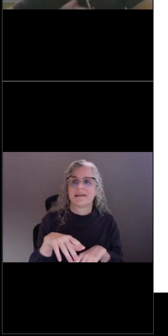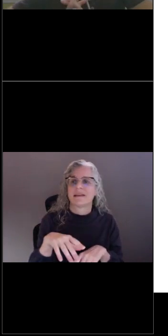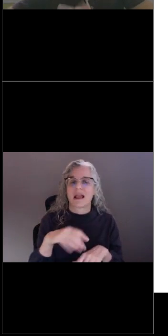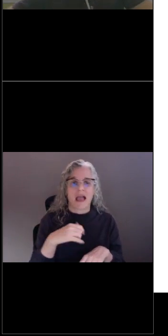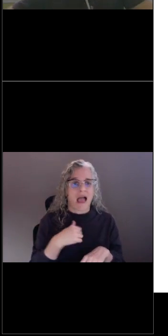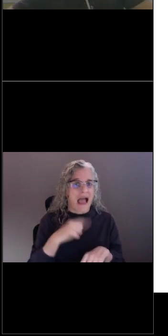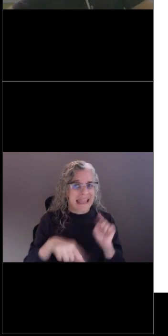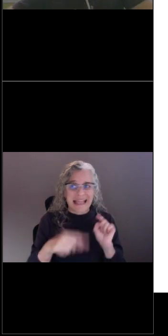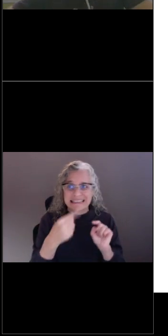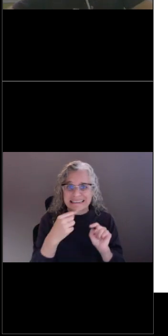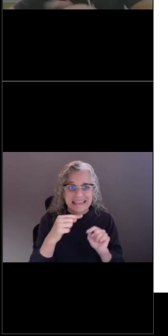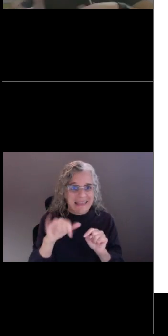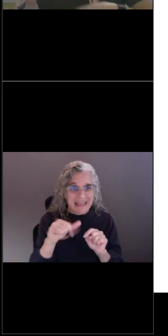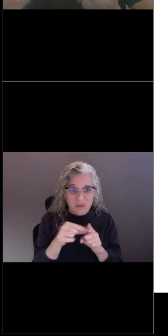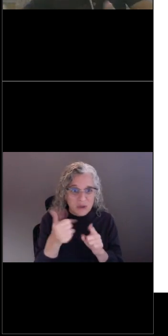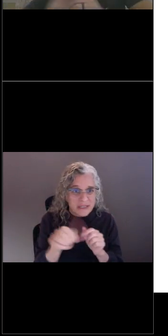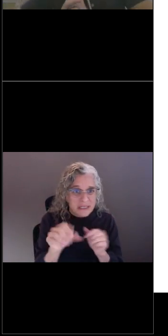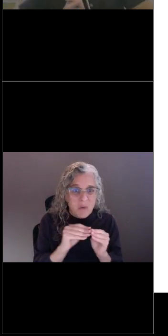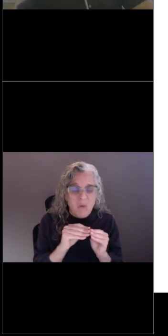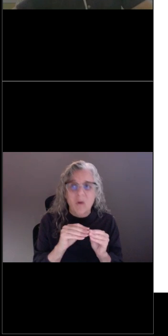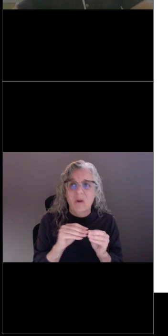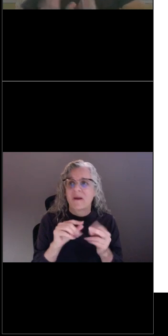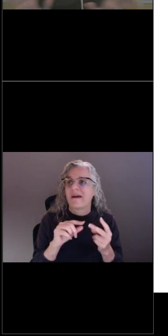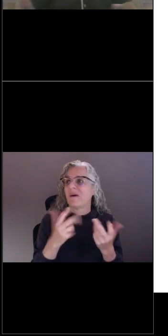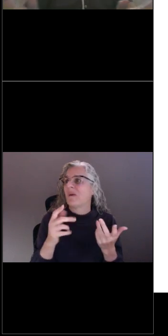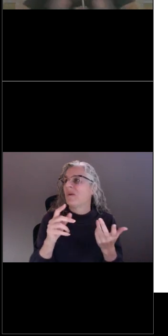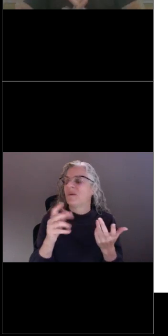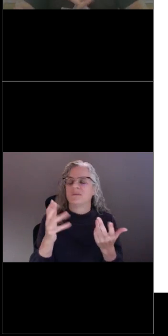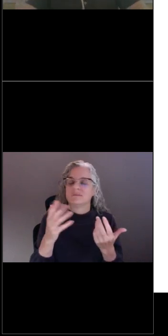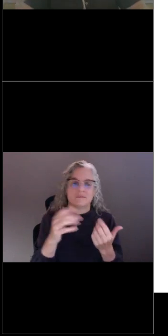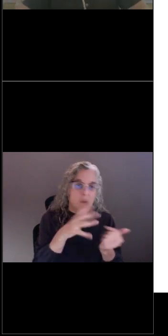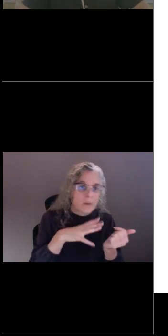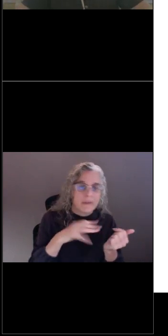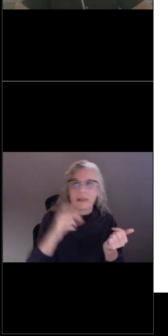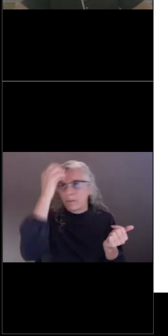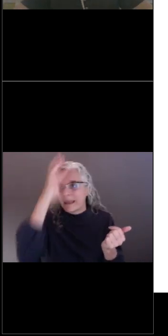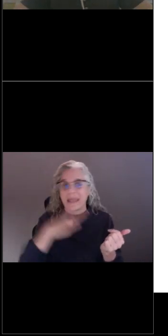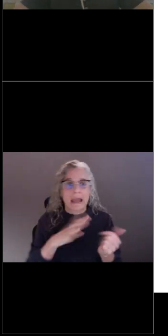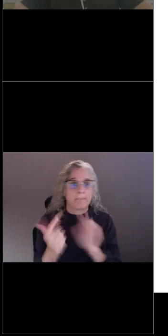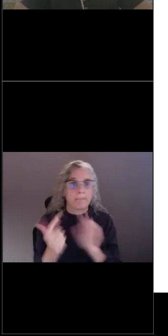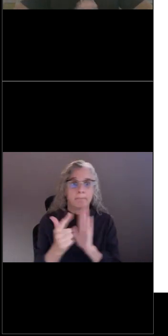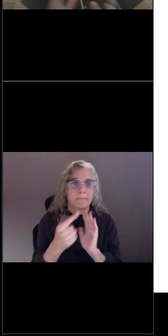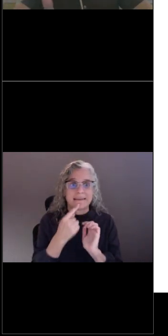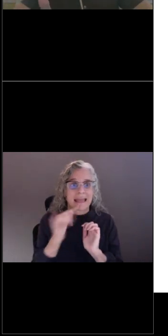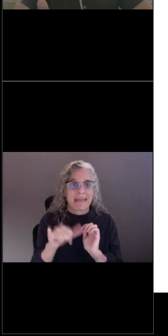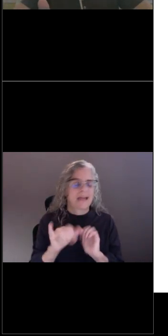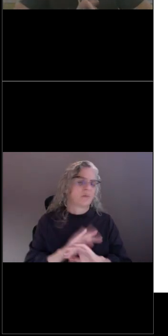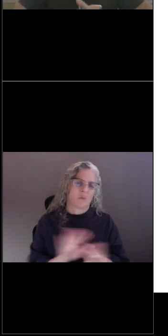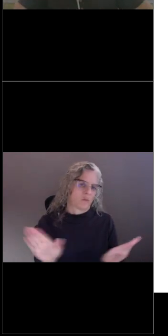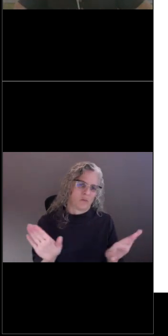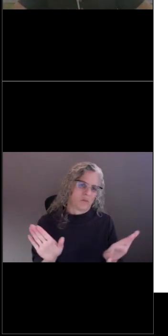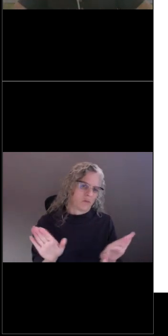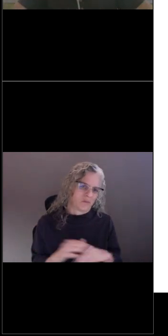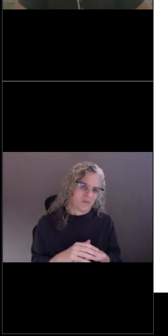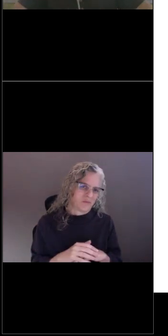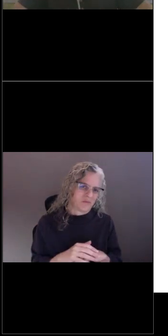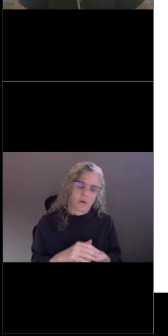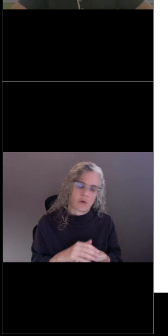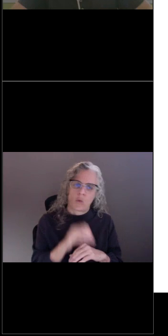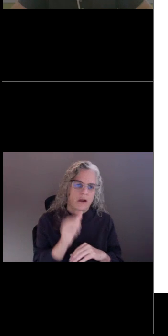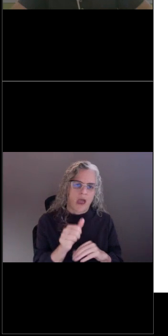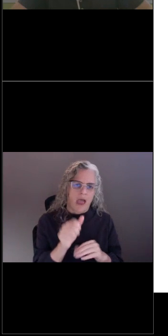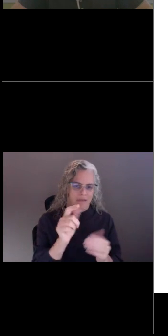say women anymore, or I can't say whatever? No, definitely not. We're not banning words, right? The